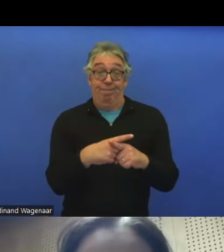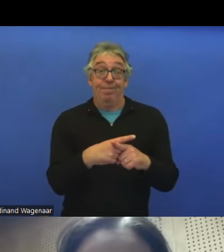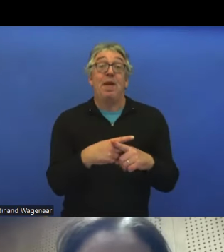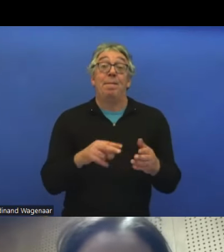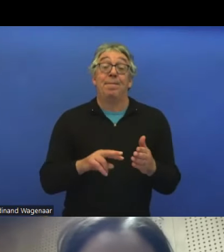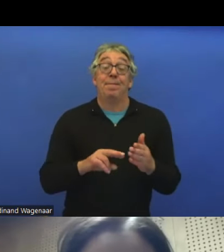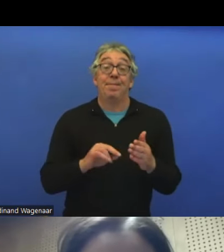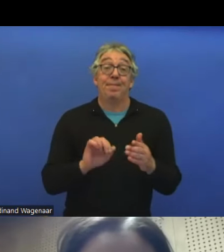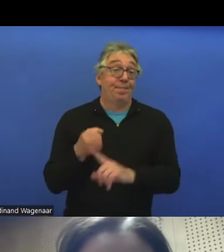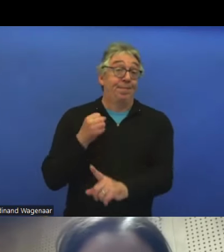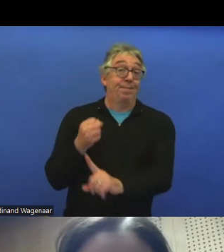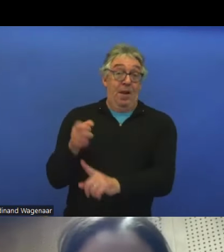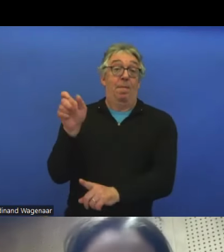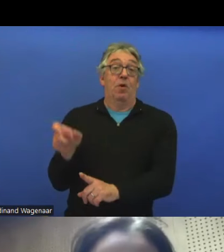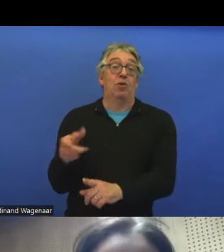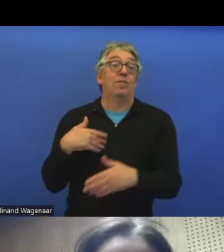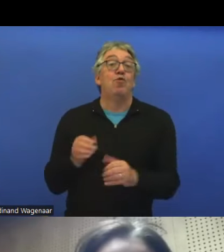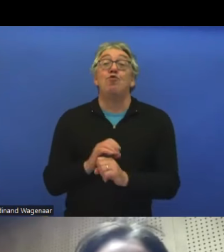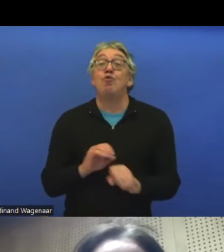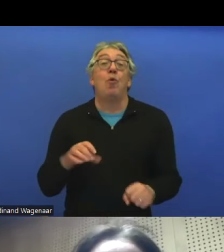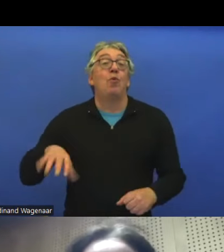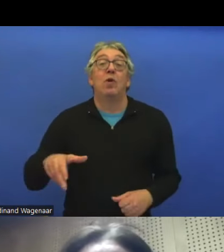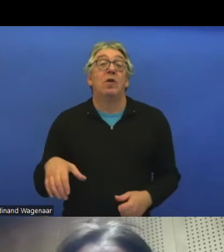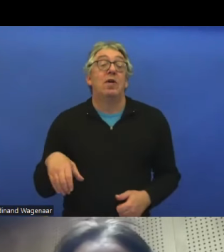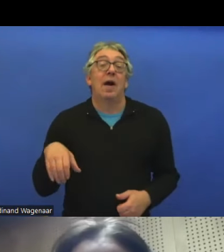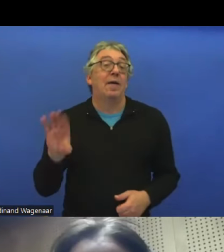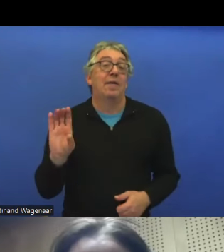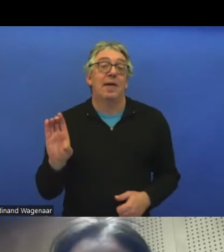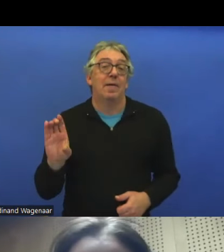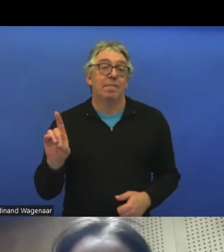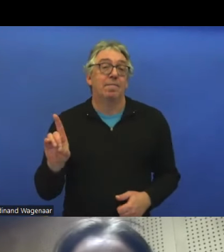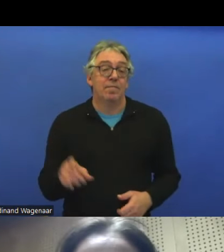Like we previously saw, there are these two modes